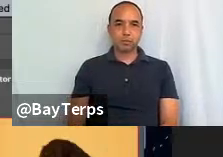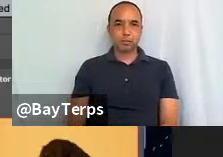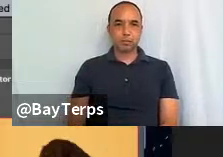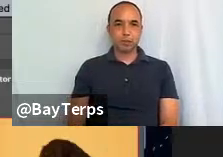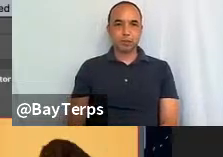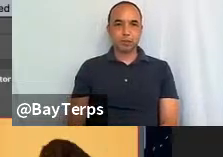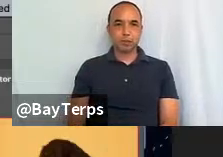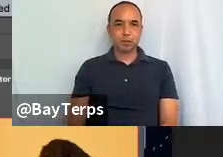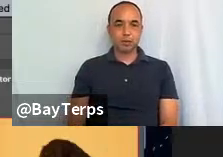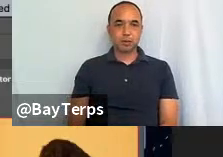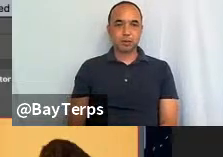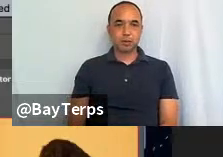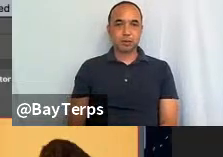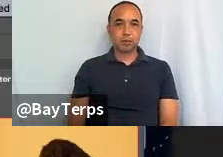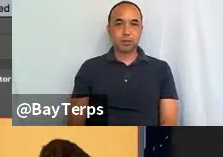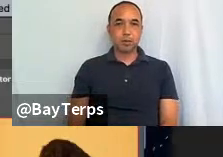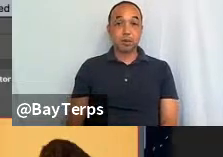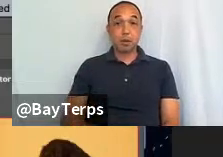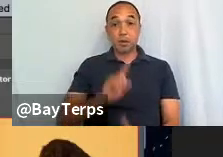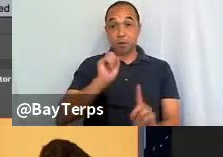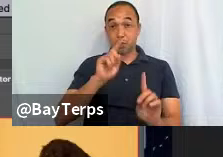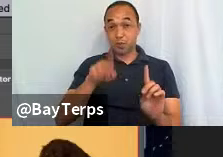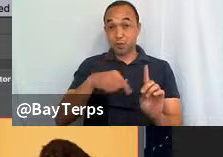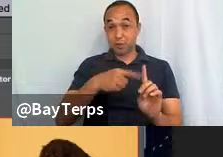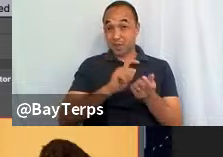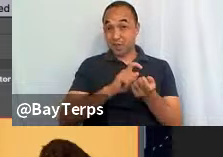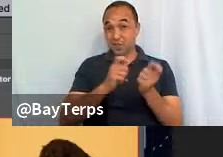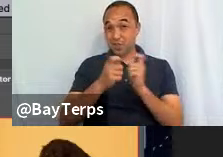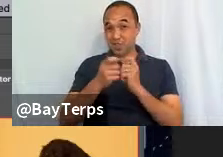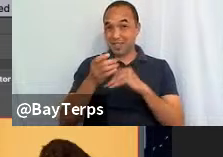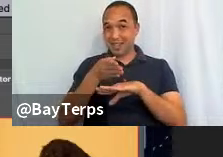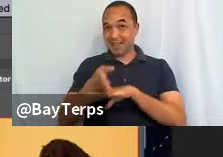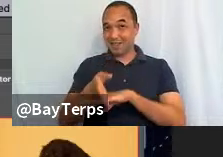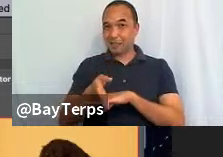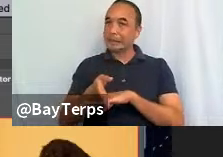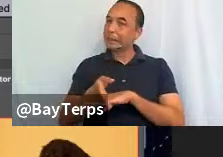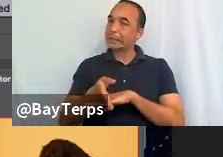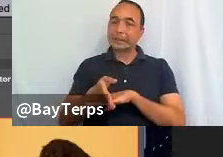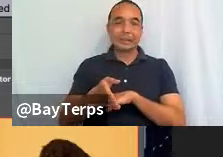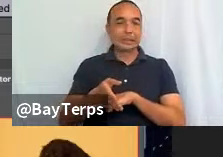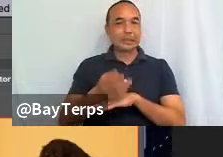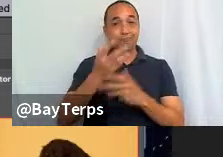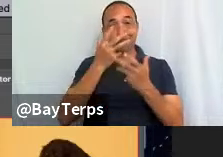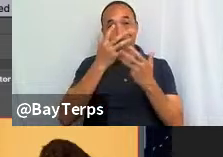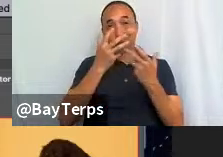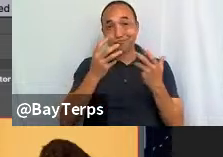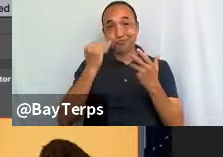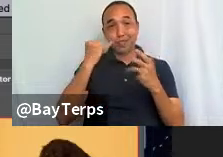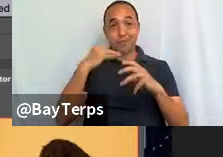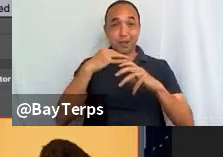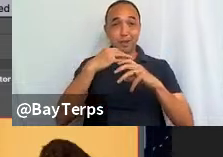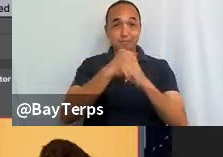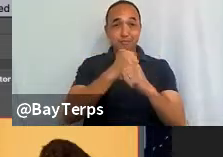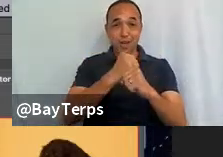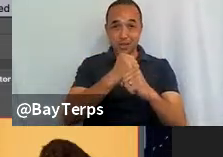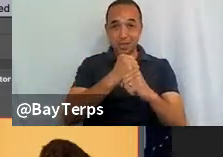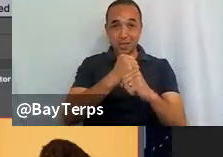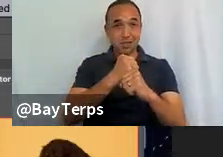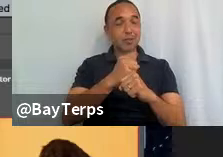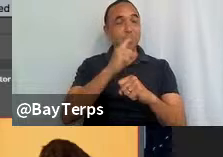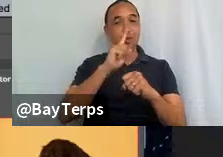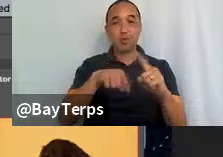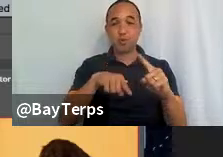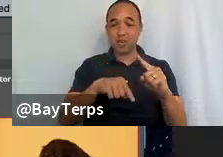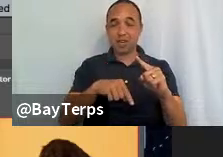And your question about changing something after the fact, unfortunately, if something has been compressed, there's no way to add